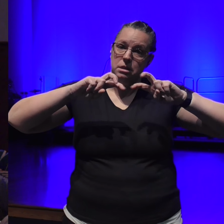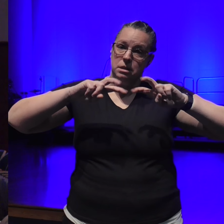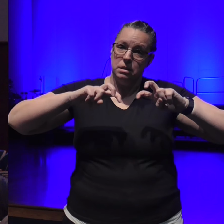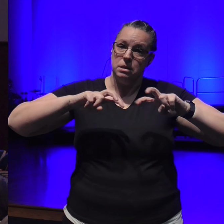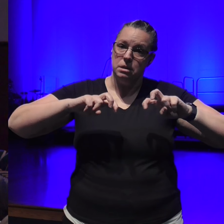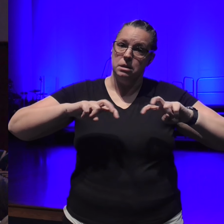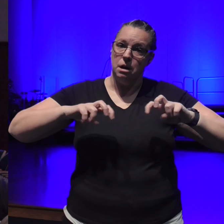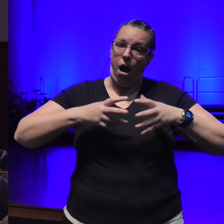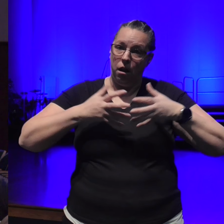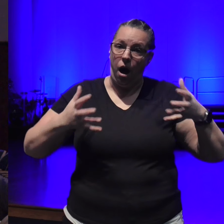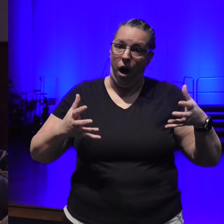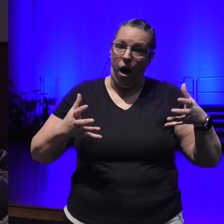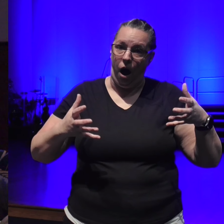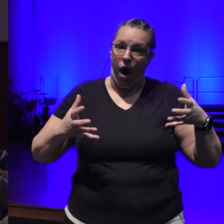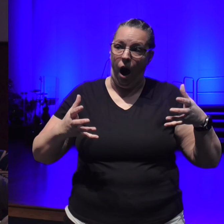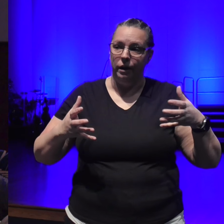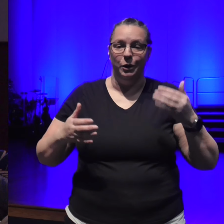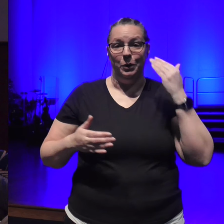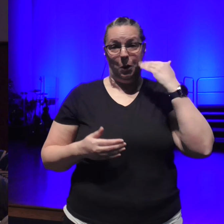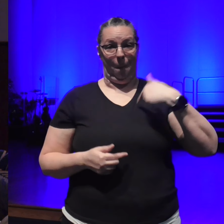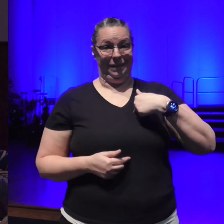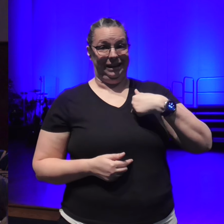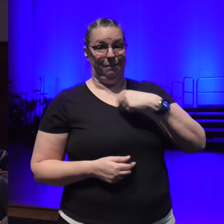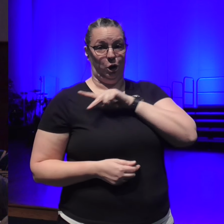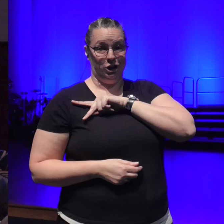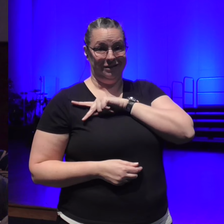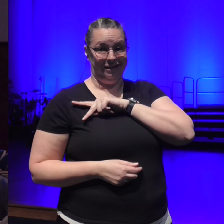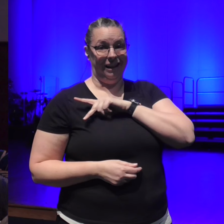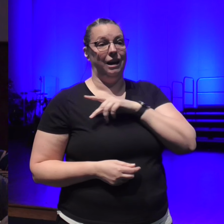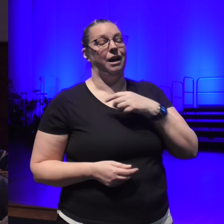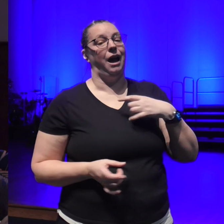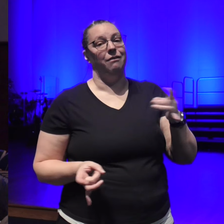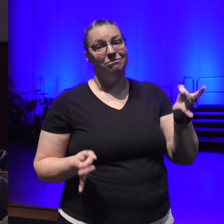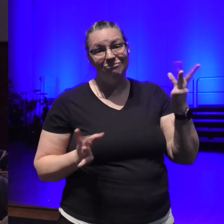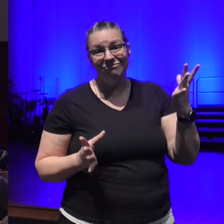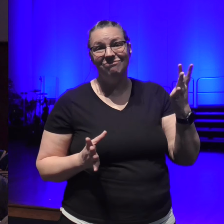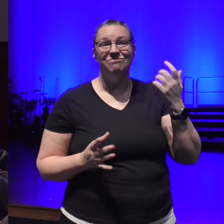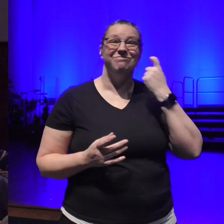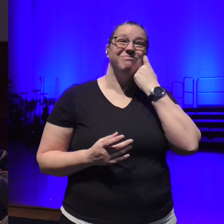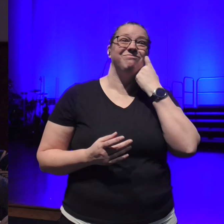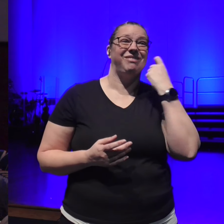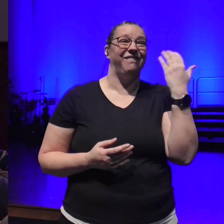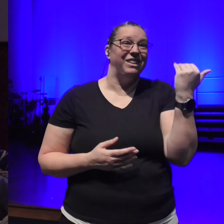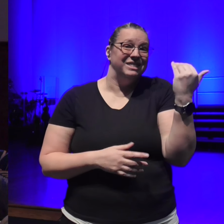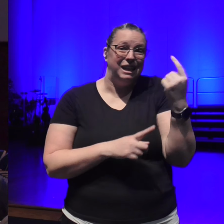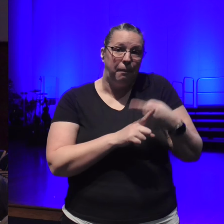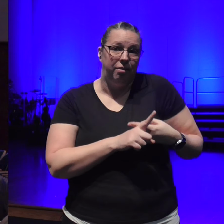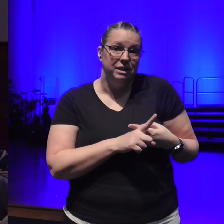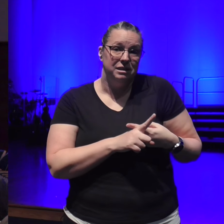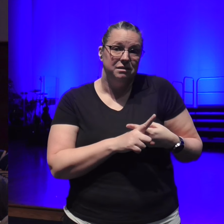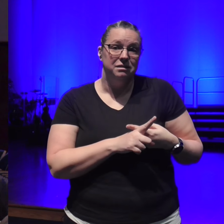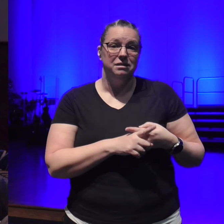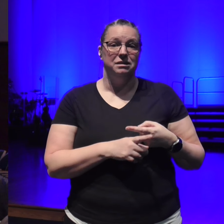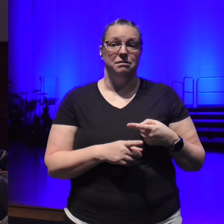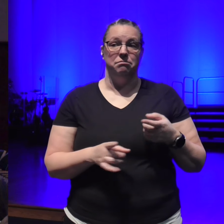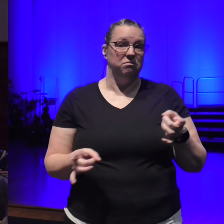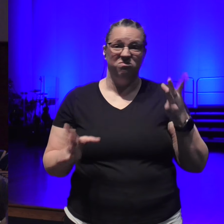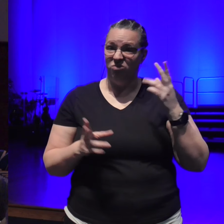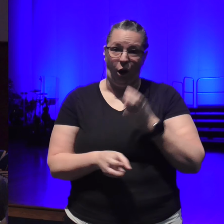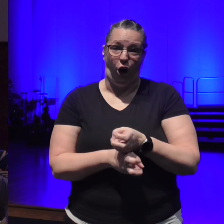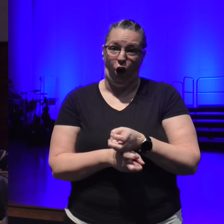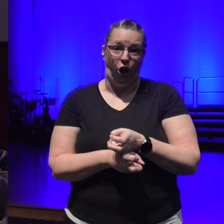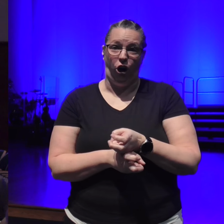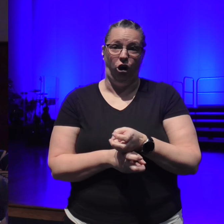Those who know me personally know that I have had a terribly difficult 15 months in my personal life. Terribly